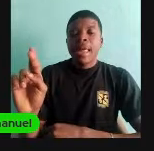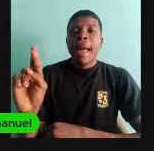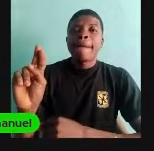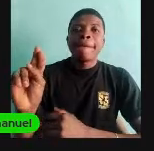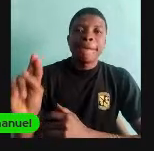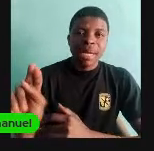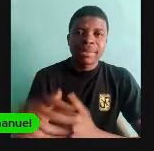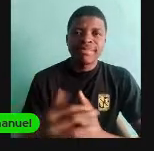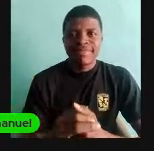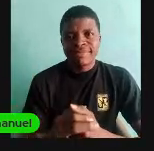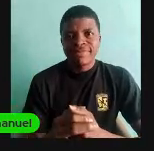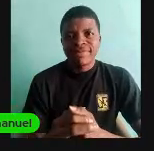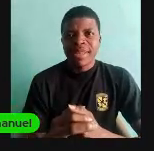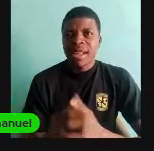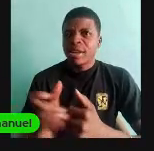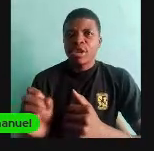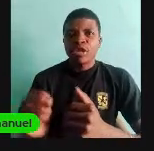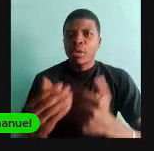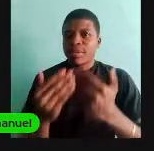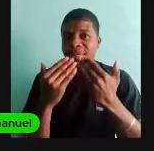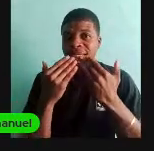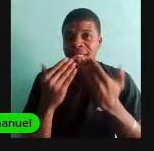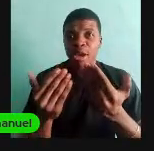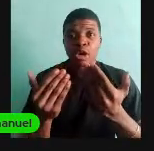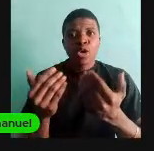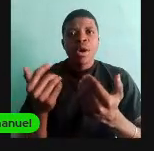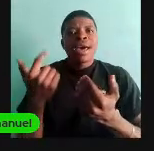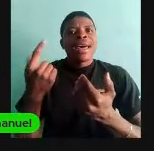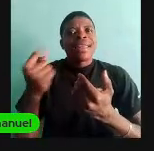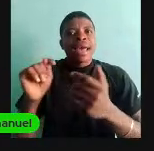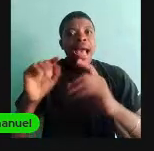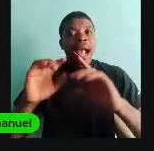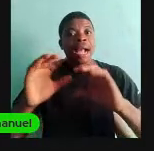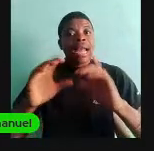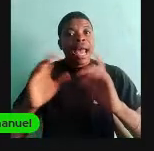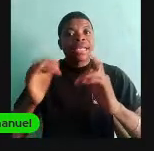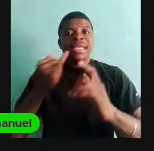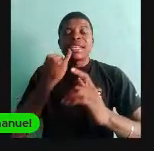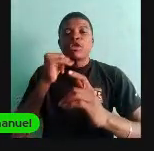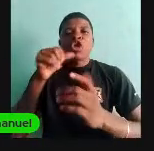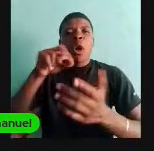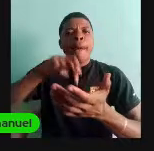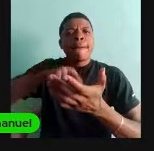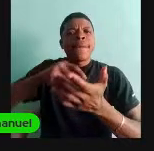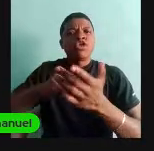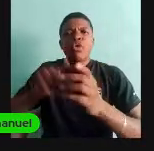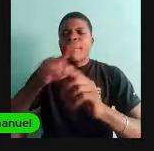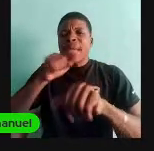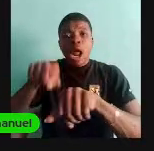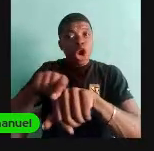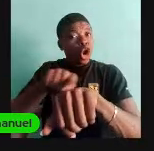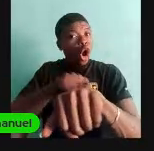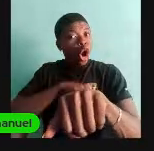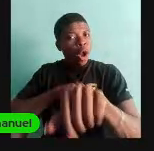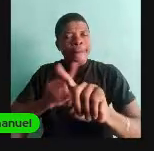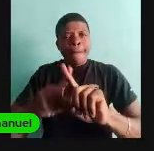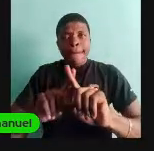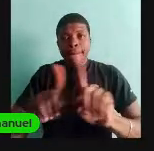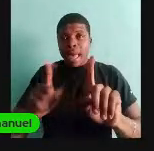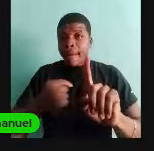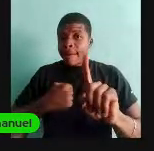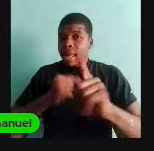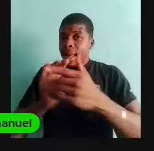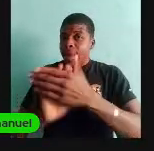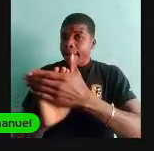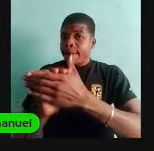So thank you. Actually, the class is not supposed to be very long. And I believe from this you understand contrast